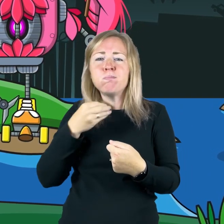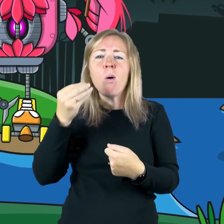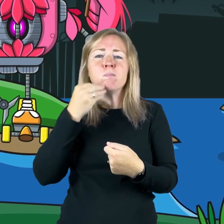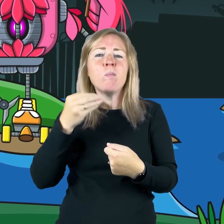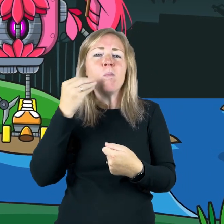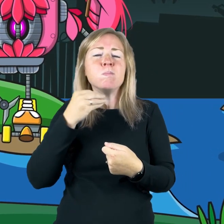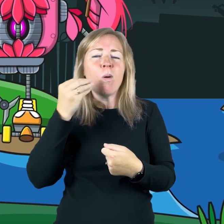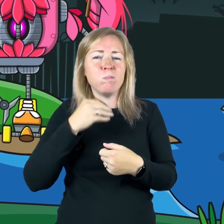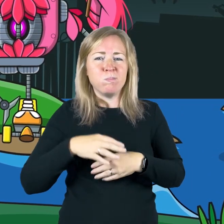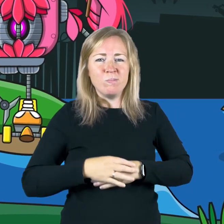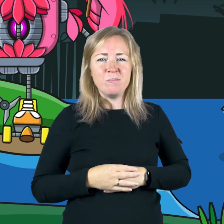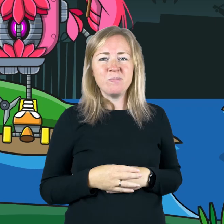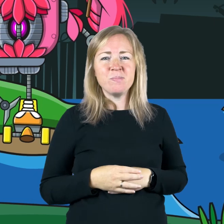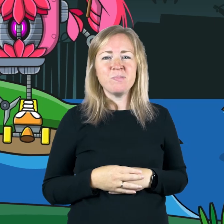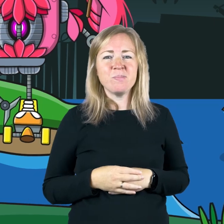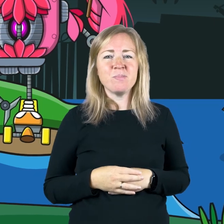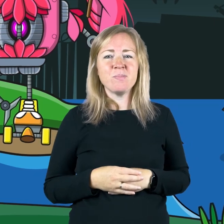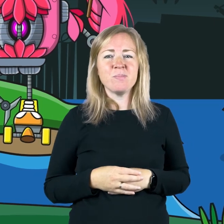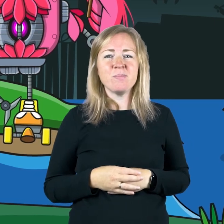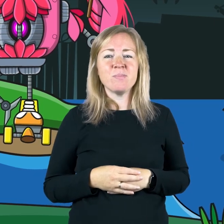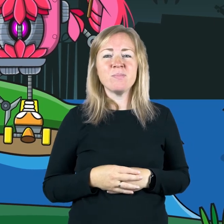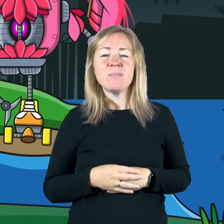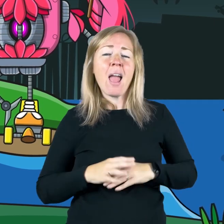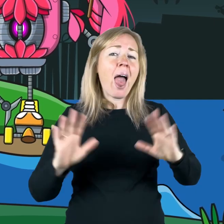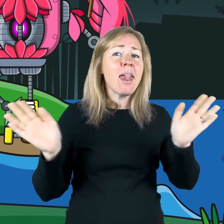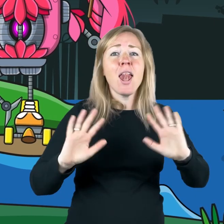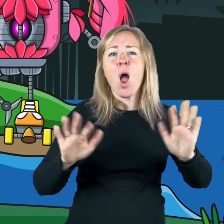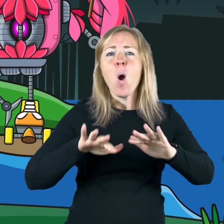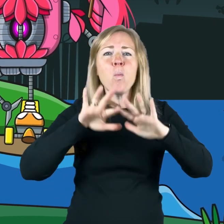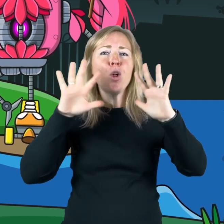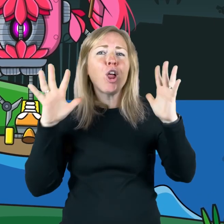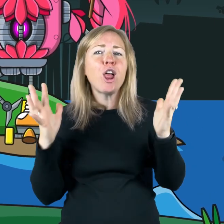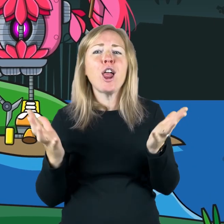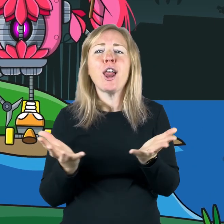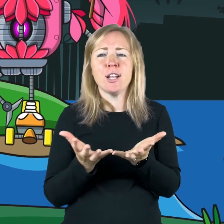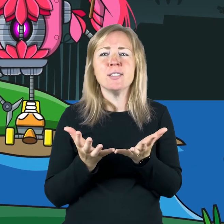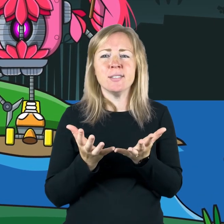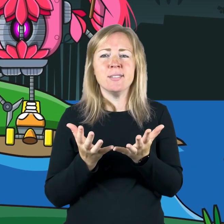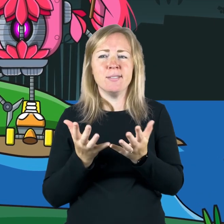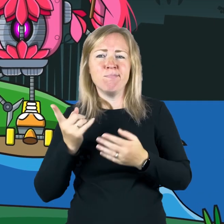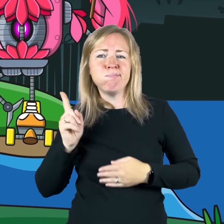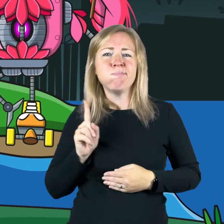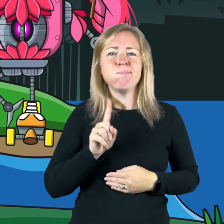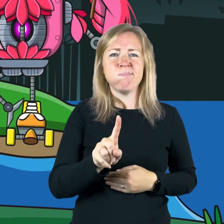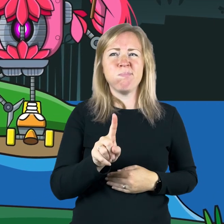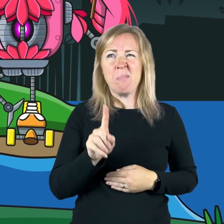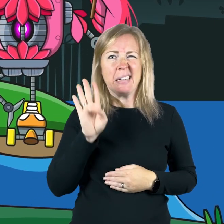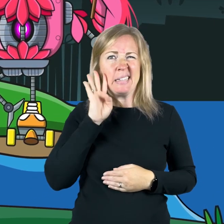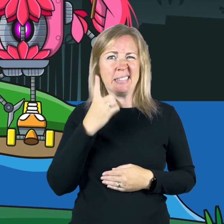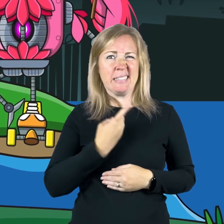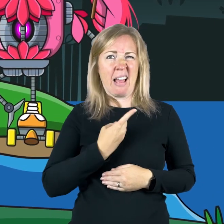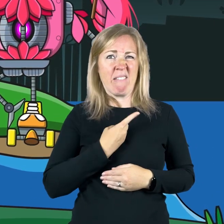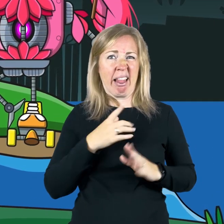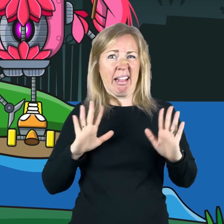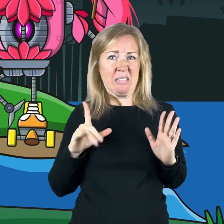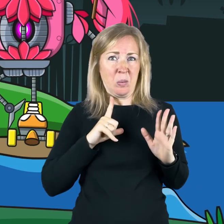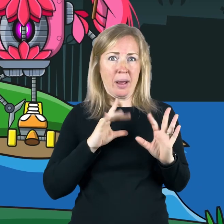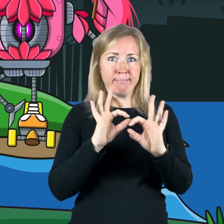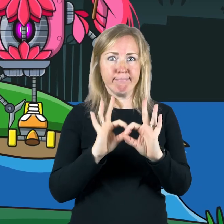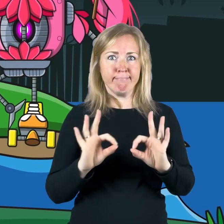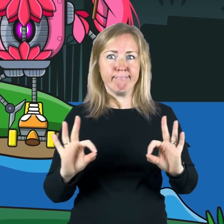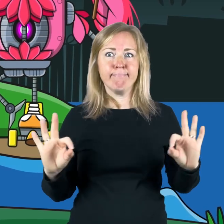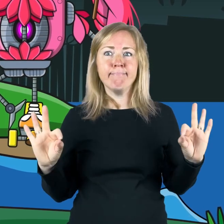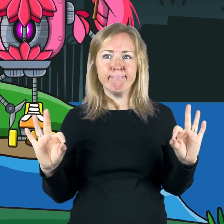"Hello, world!" she squawked across the lake, but only her own echo replied.